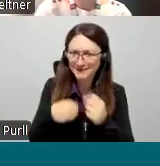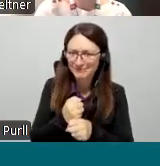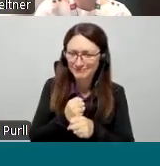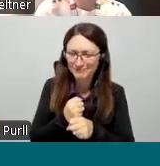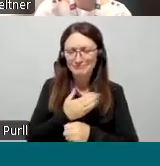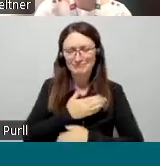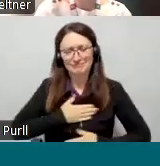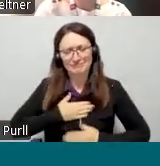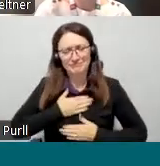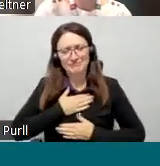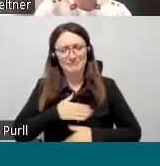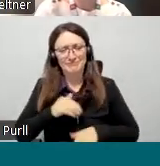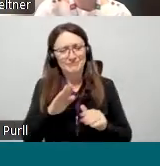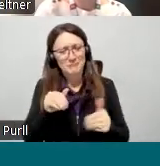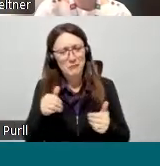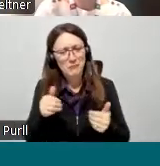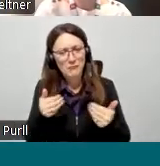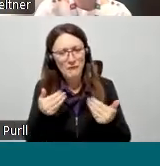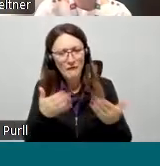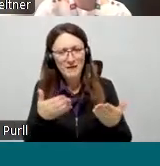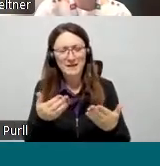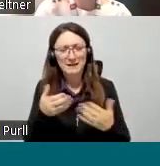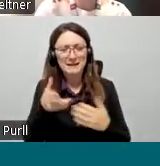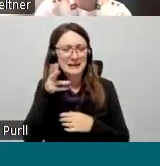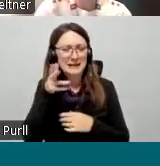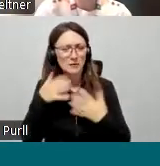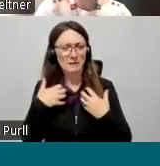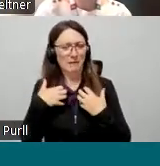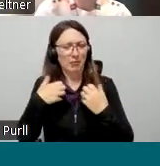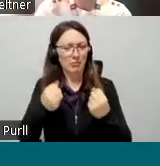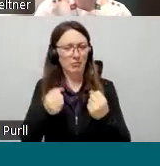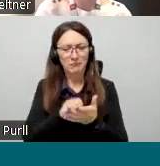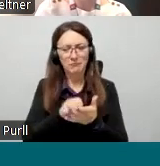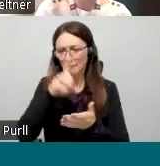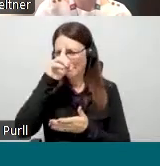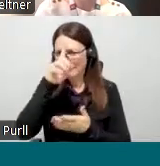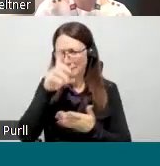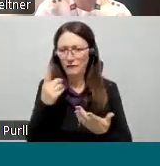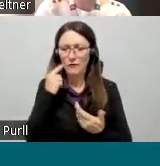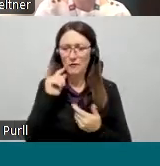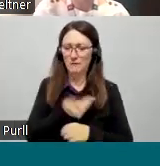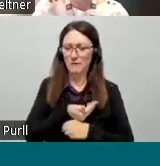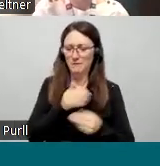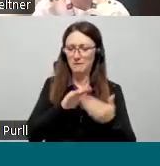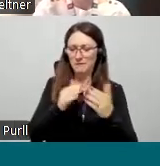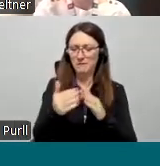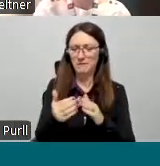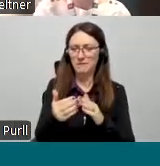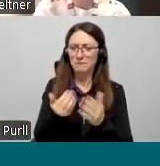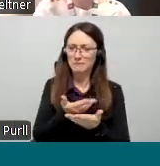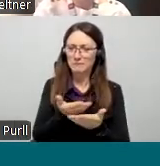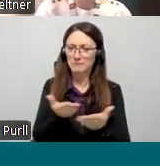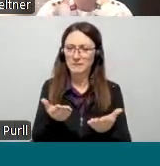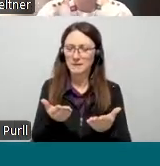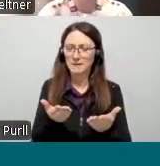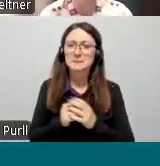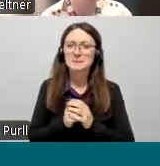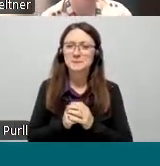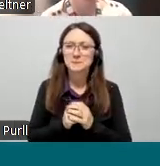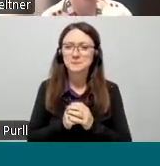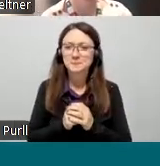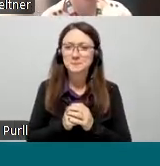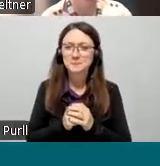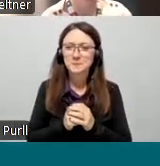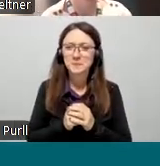about providing hearing health education to our community. And, at a time